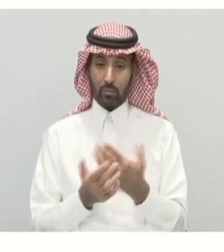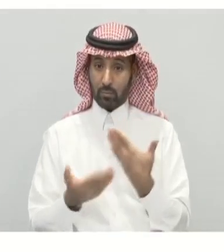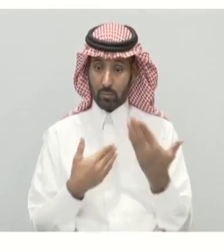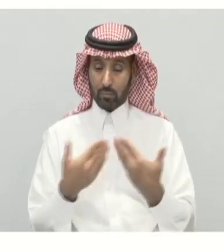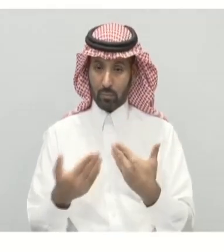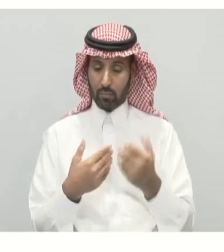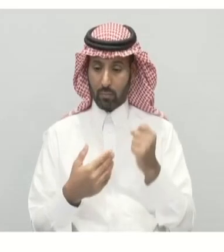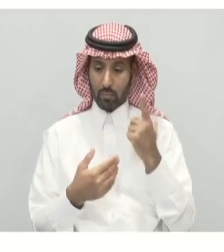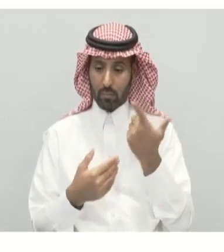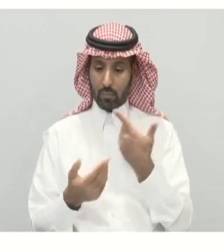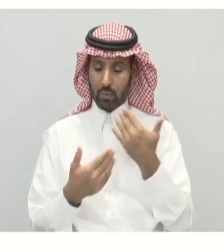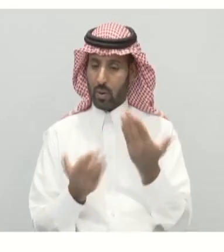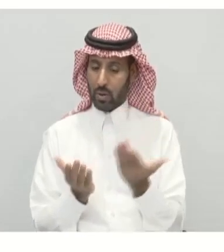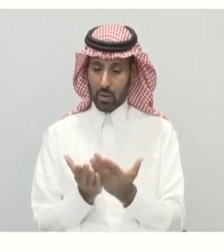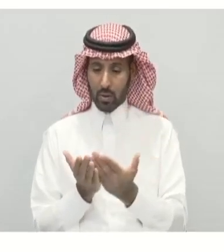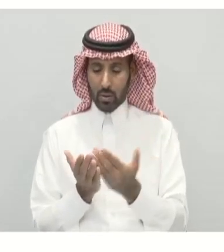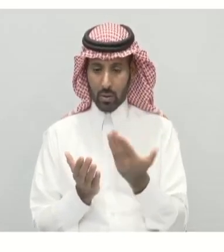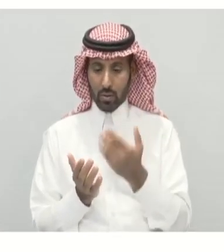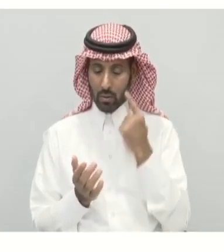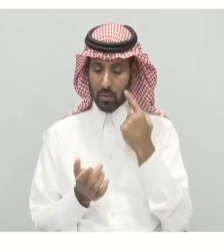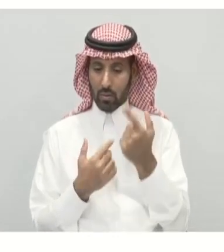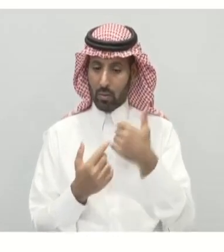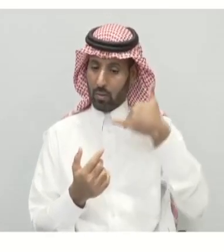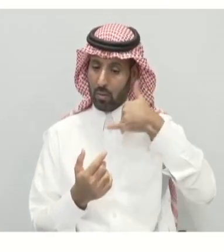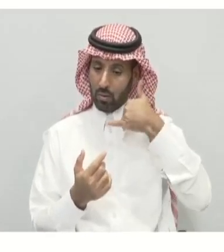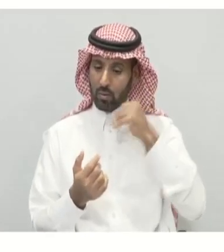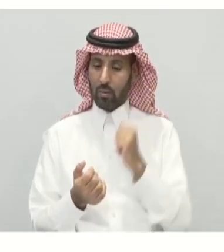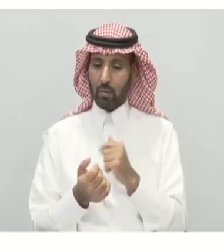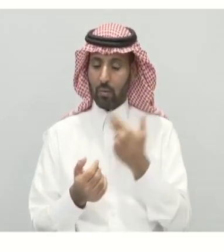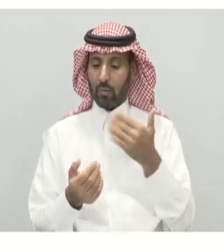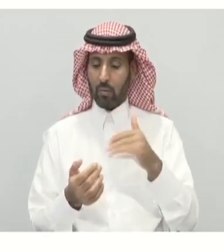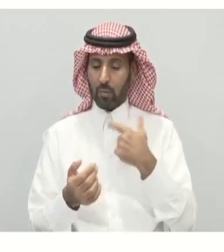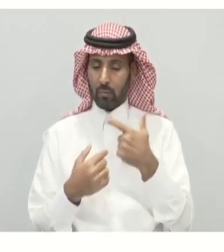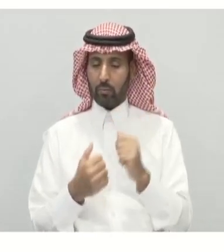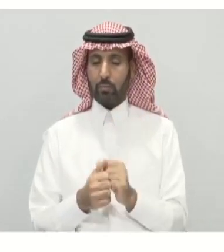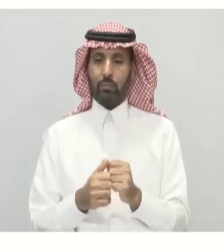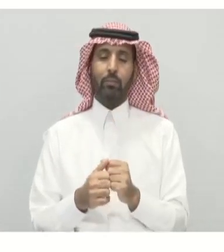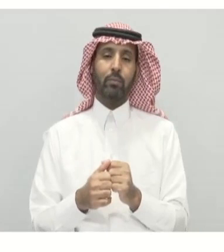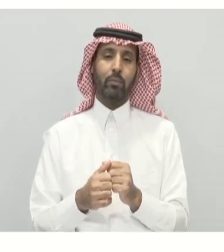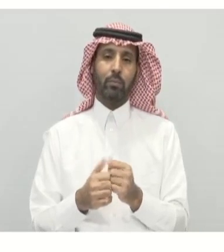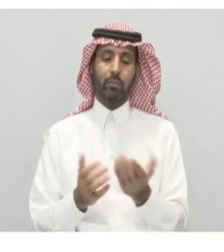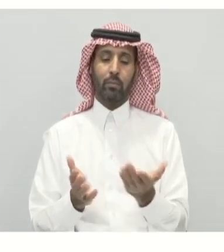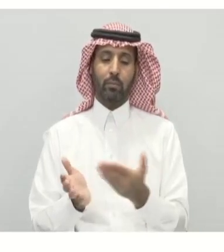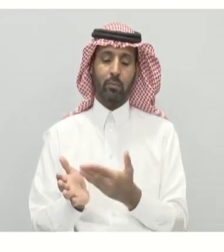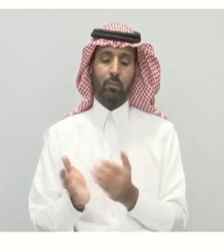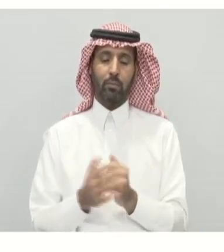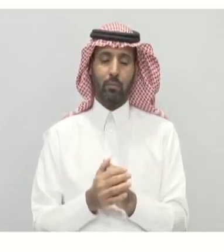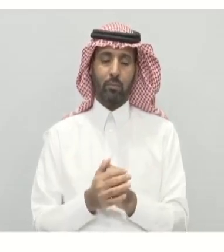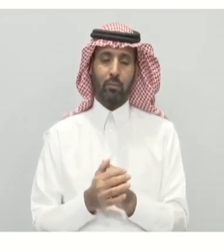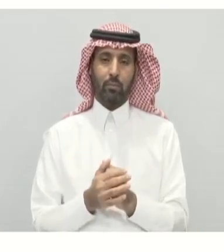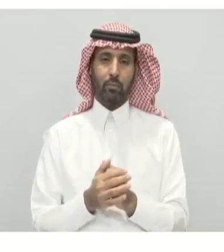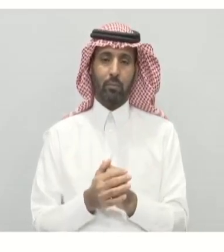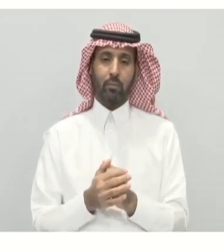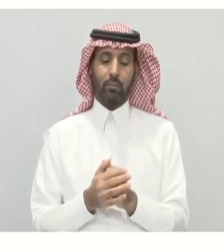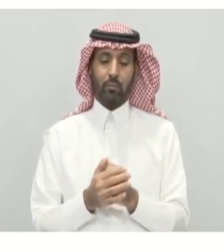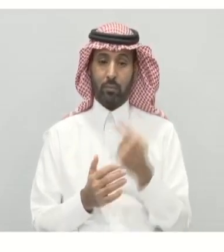discussing the idea of studying and calling and communicating. Let's go together in here. And